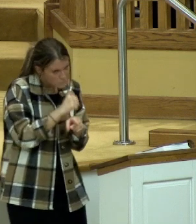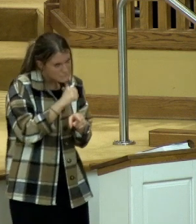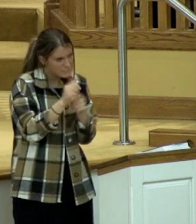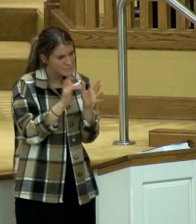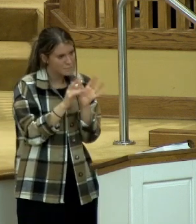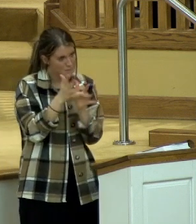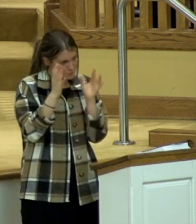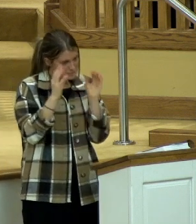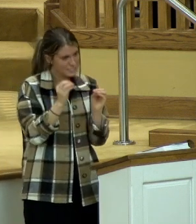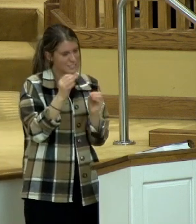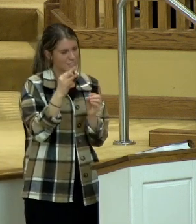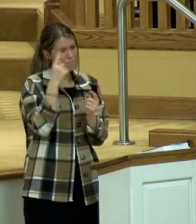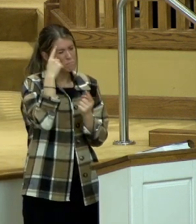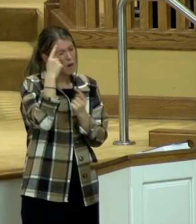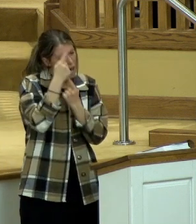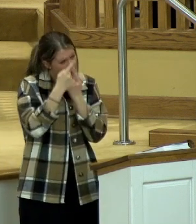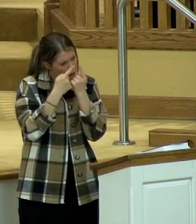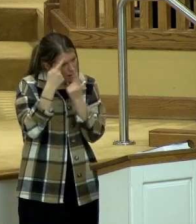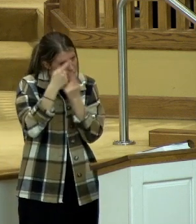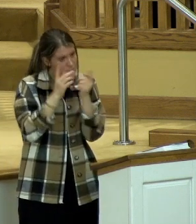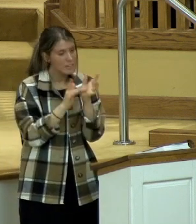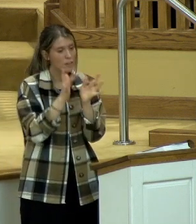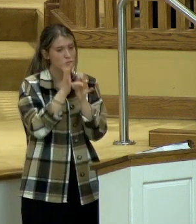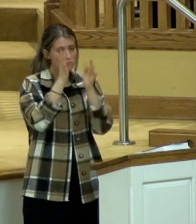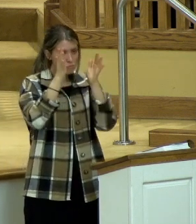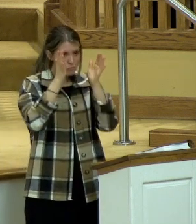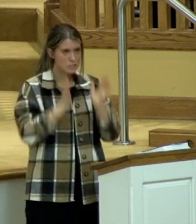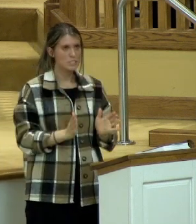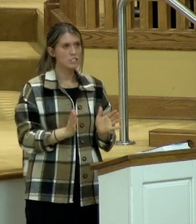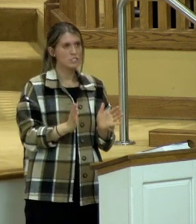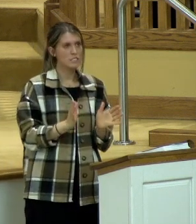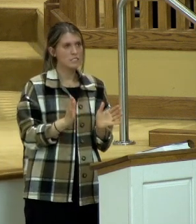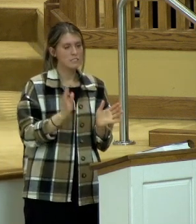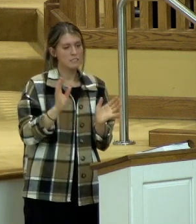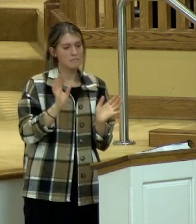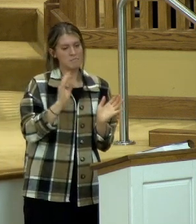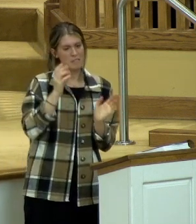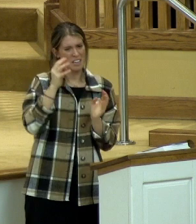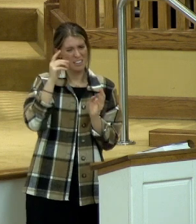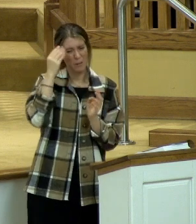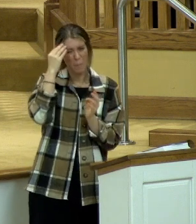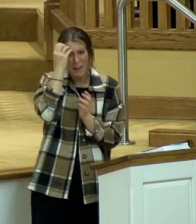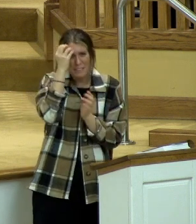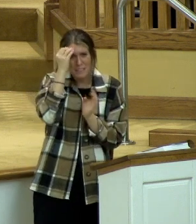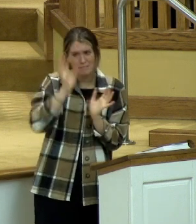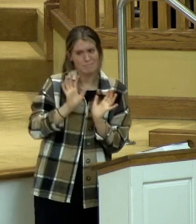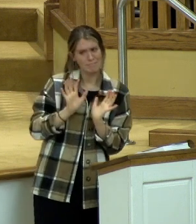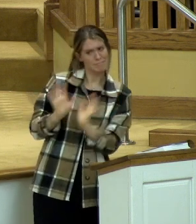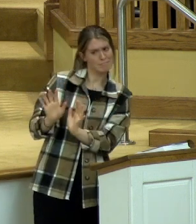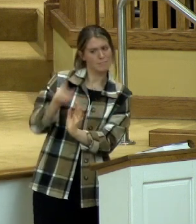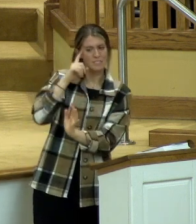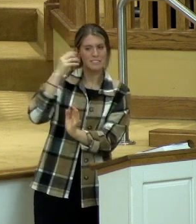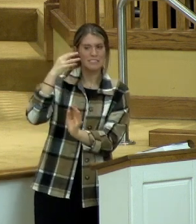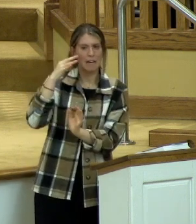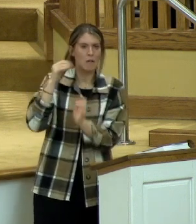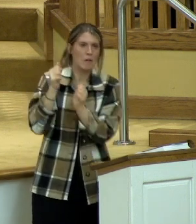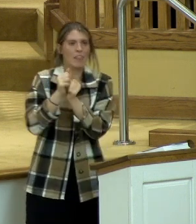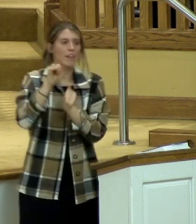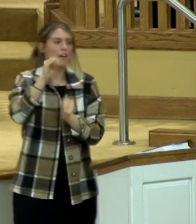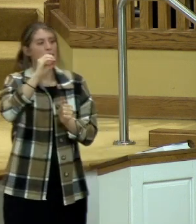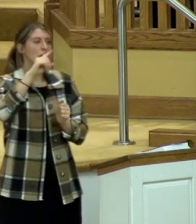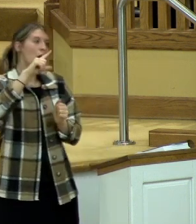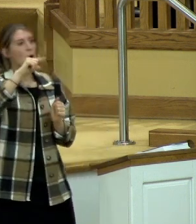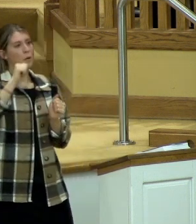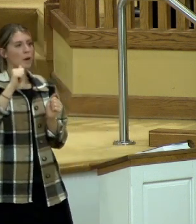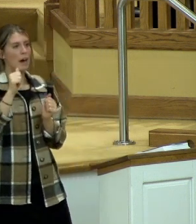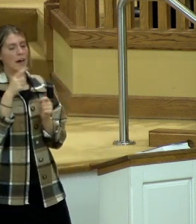biblical teaching upon it. Now, Christians have been spooked out by meditation because of Eastern mysticism, yoga, even